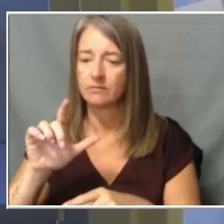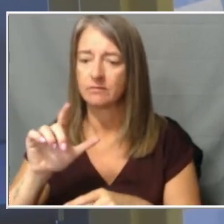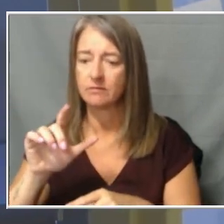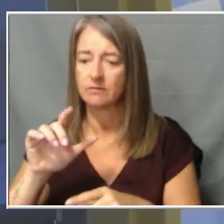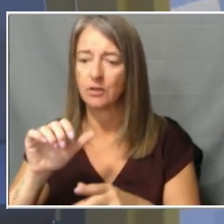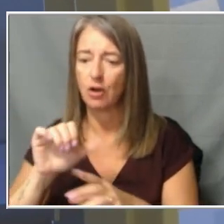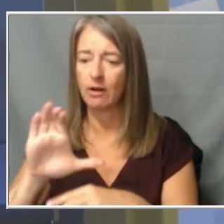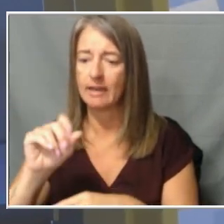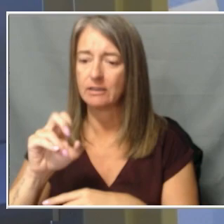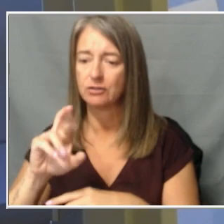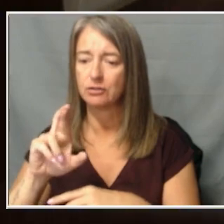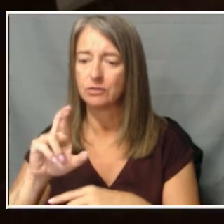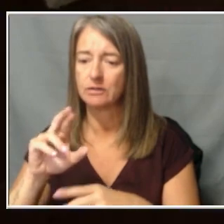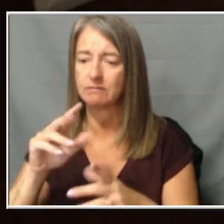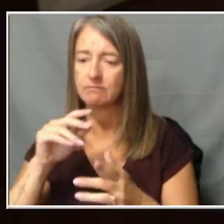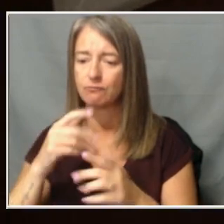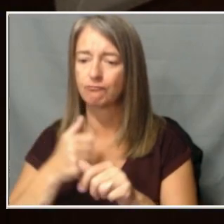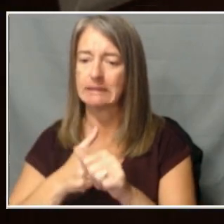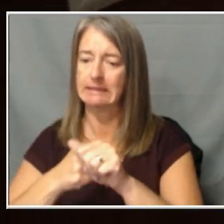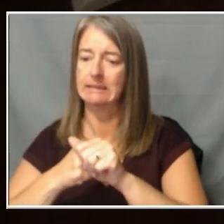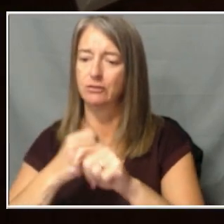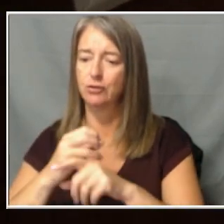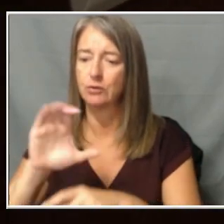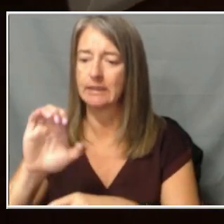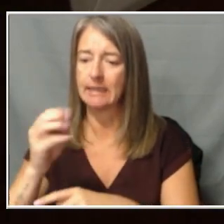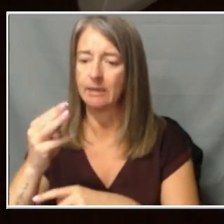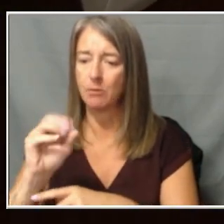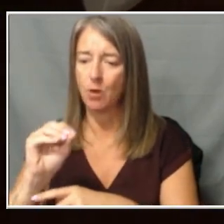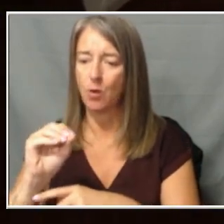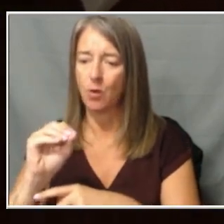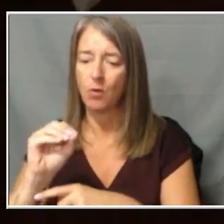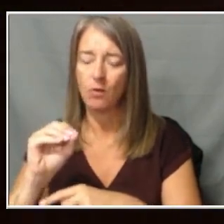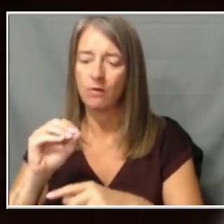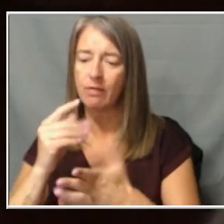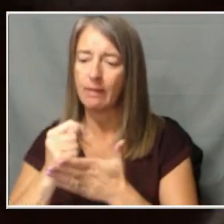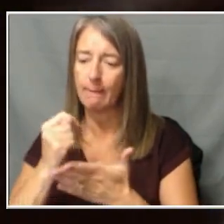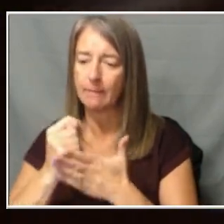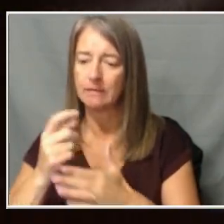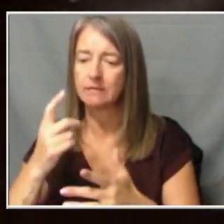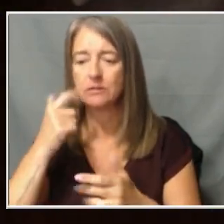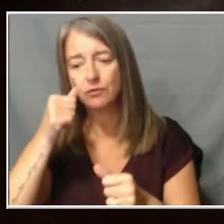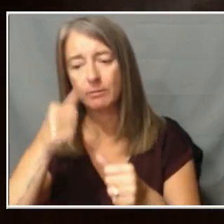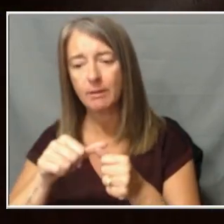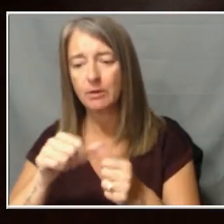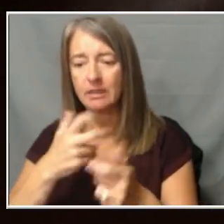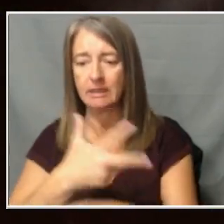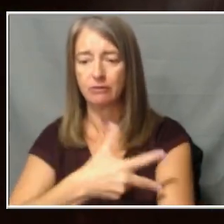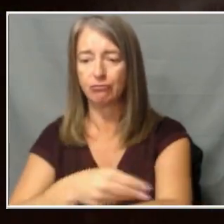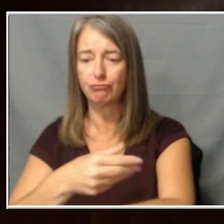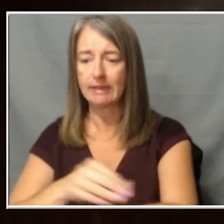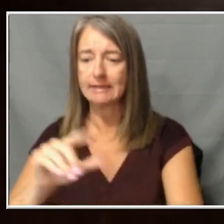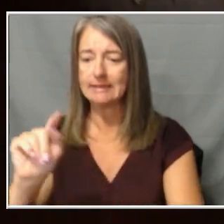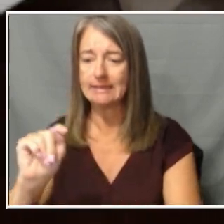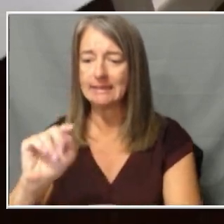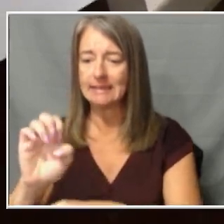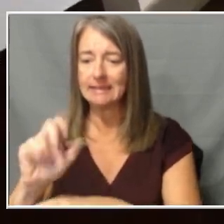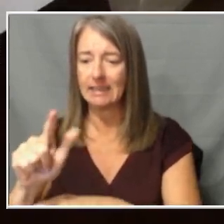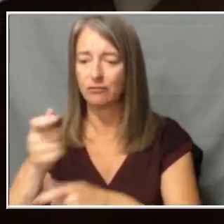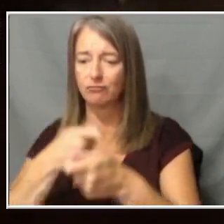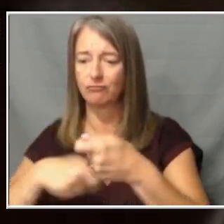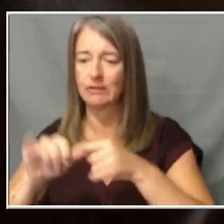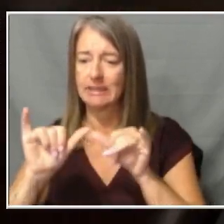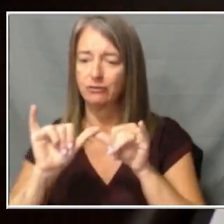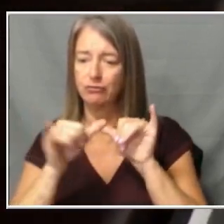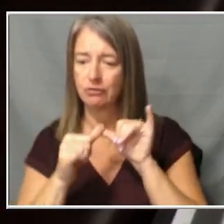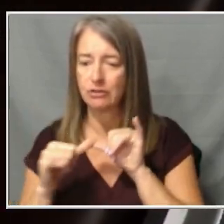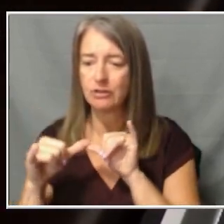to chemotherapy. He explained to me that they, you know, extracted T cells, re-engineered them, put them back in, and then